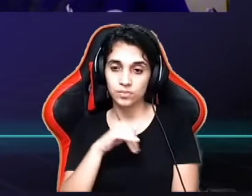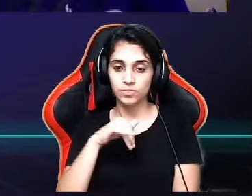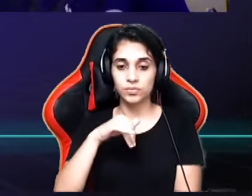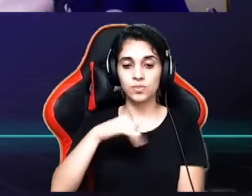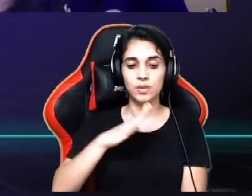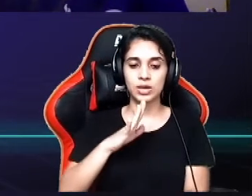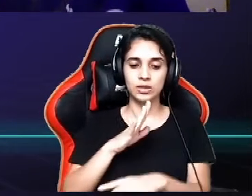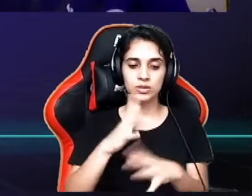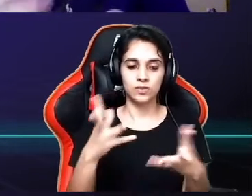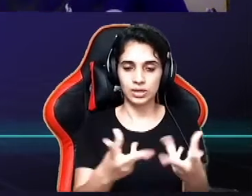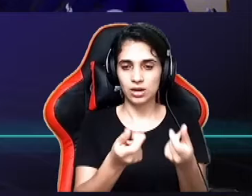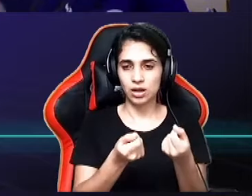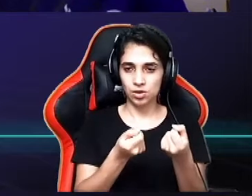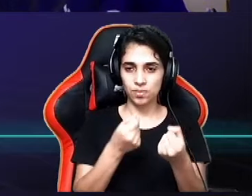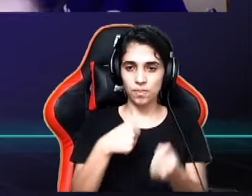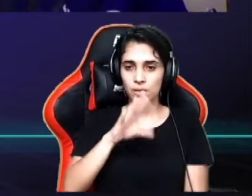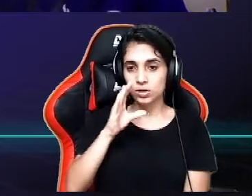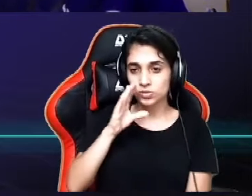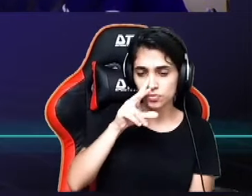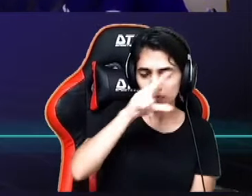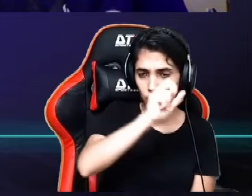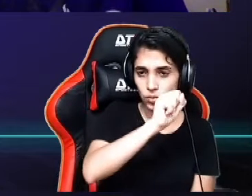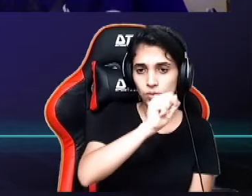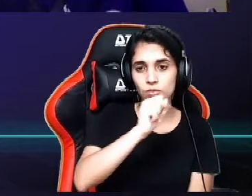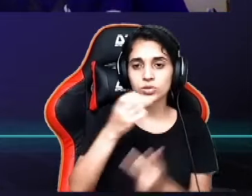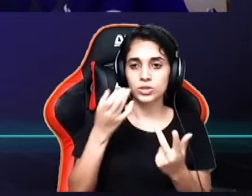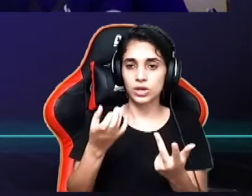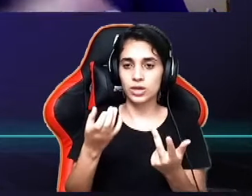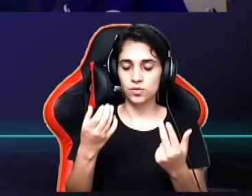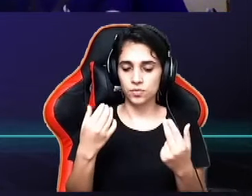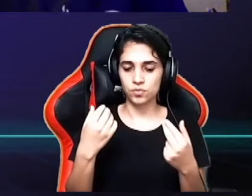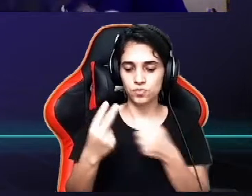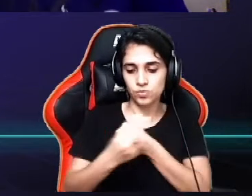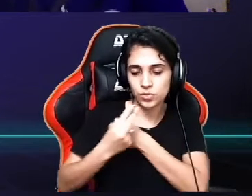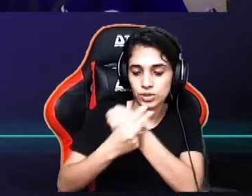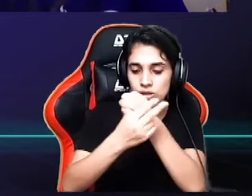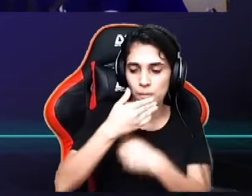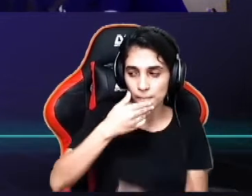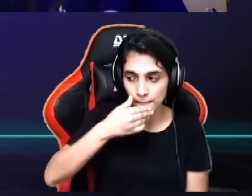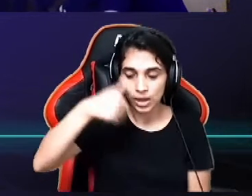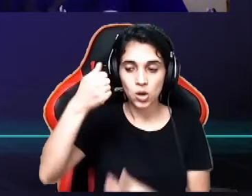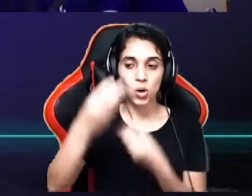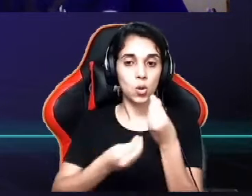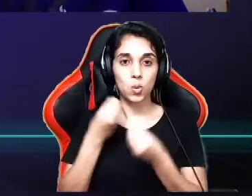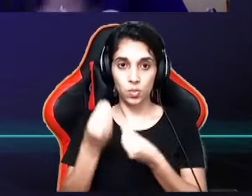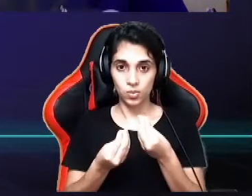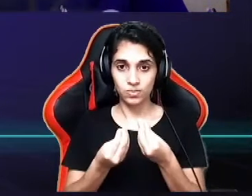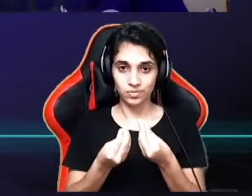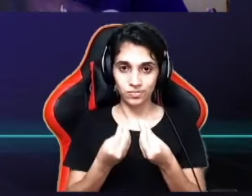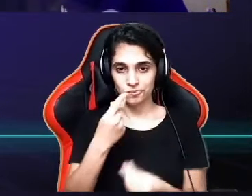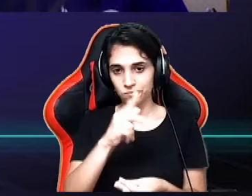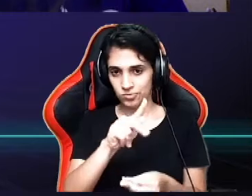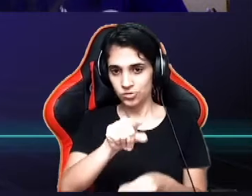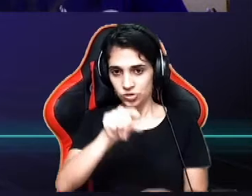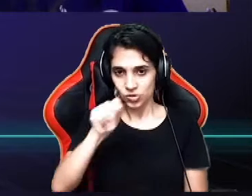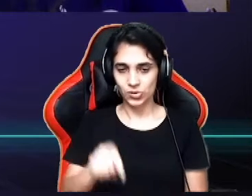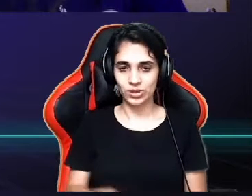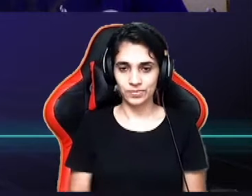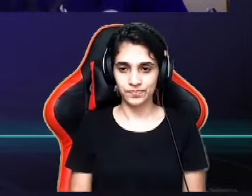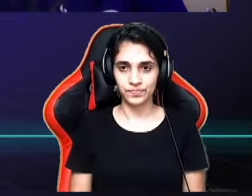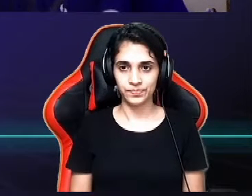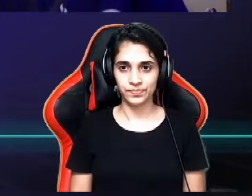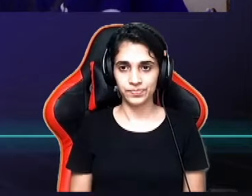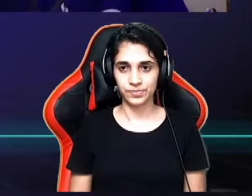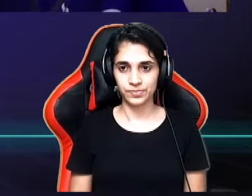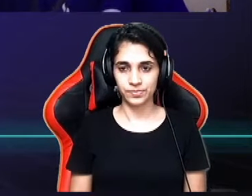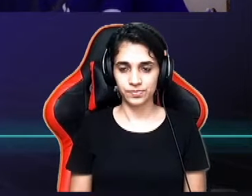the road. I want to be more agile. I want to be stronger. I want to have a stronger armor, and